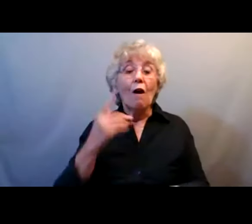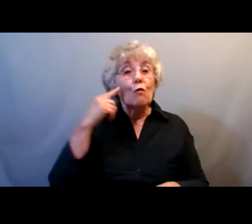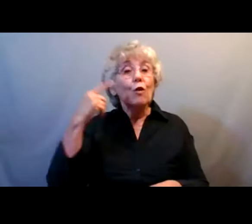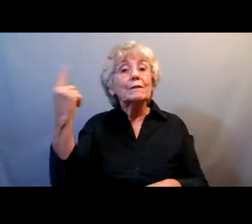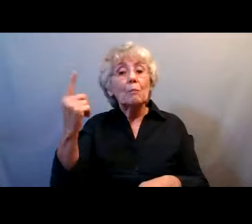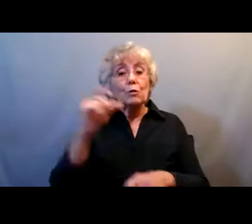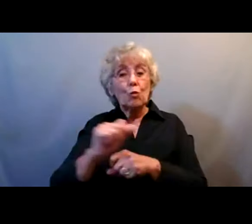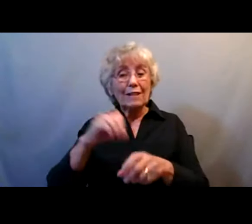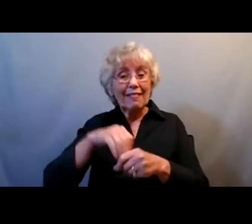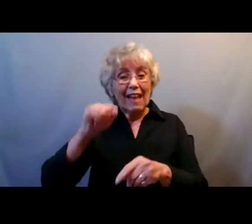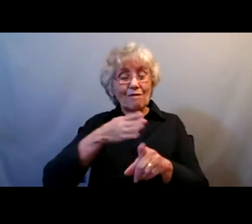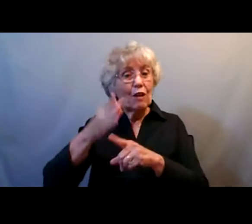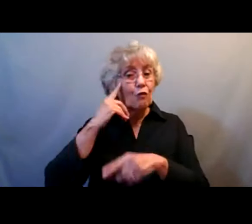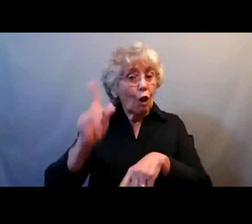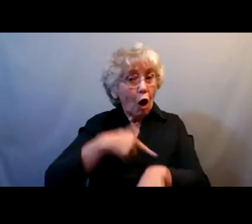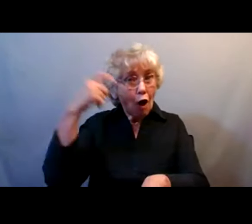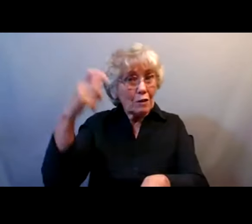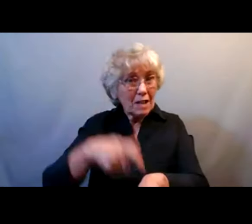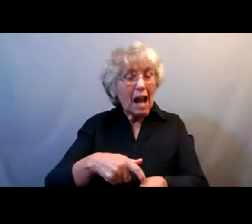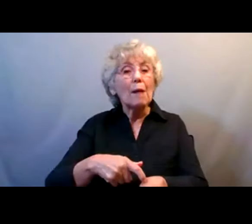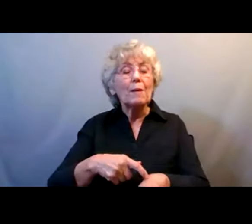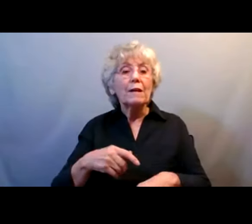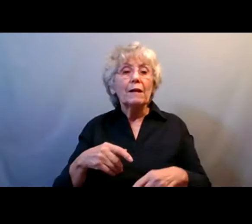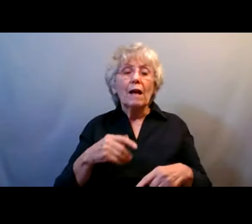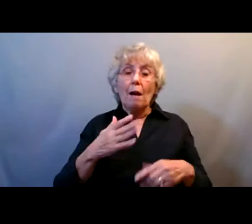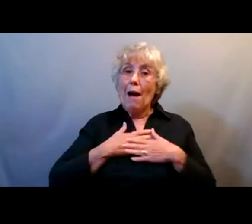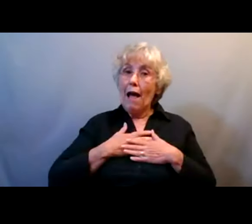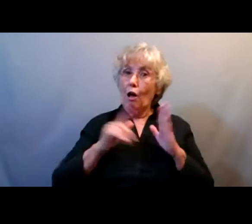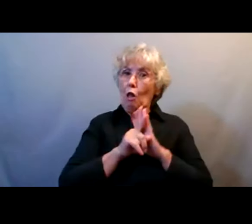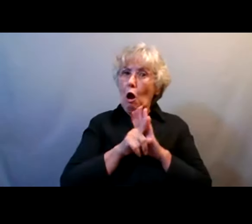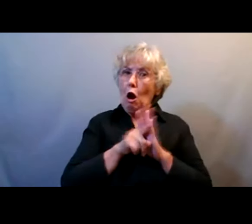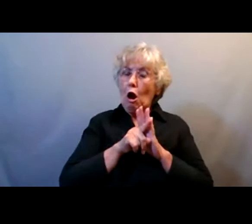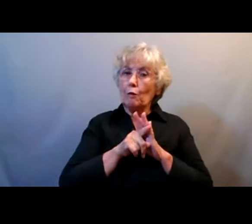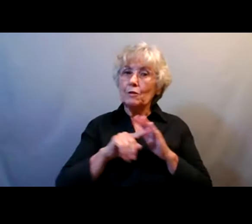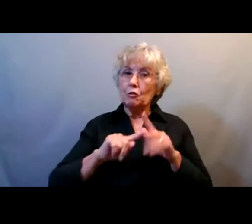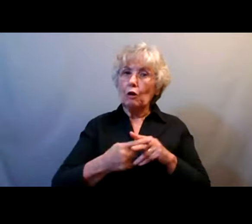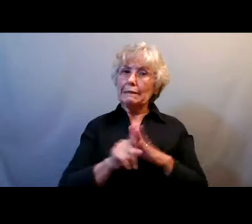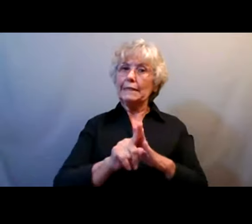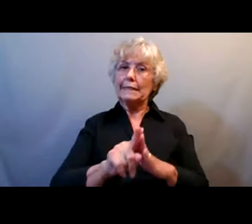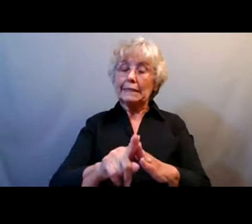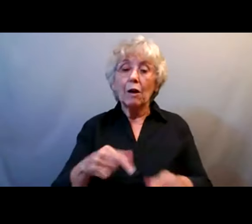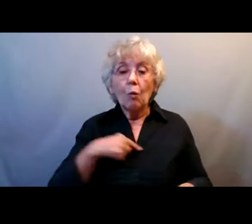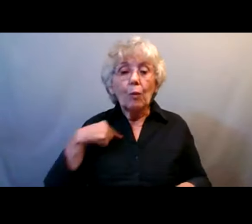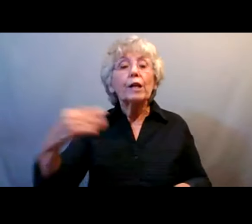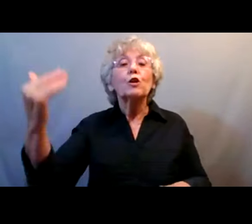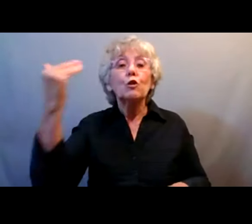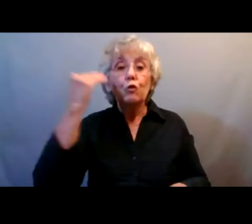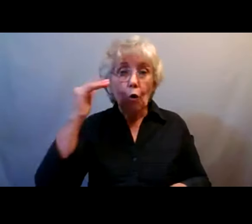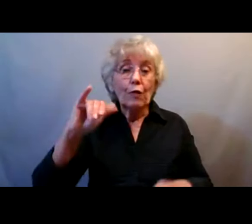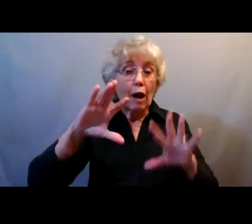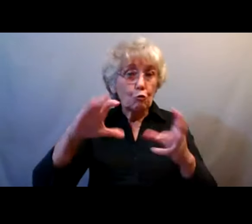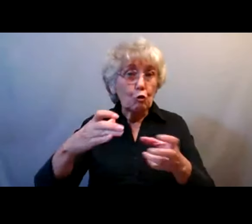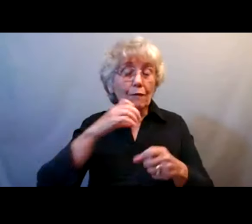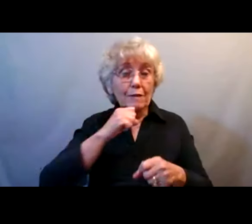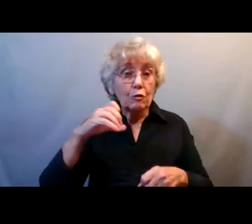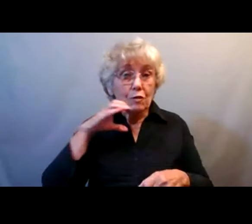long time, when I hear something like that, all of my alarm bells go off, because we know that this group of seniors are